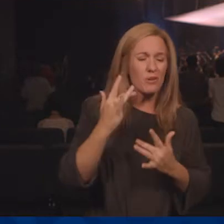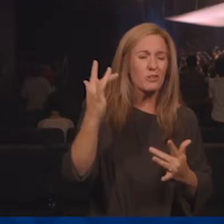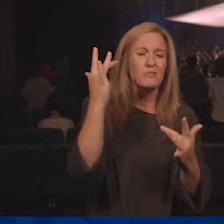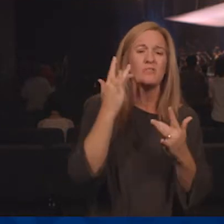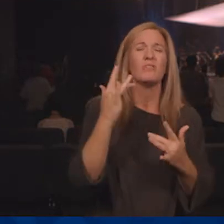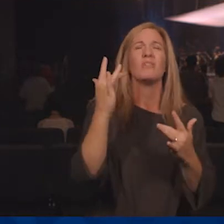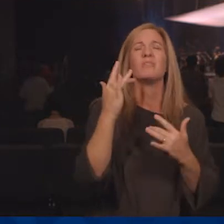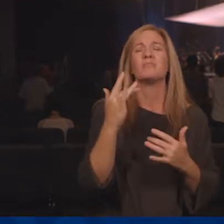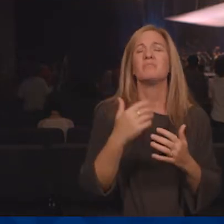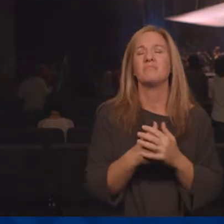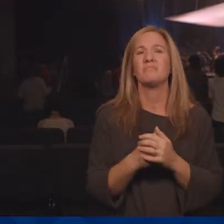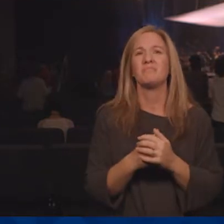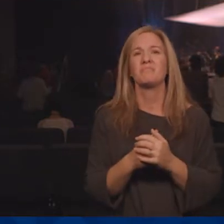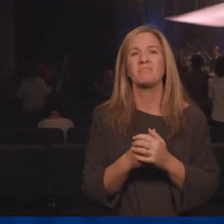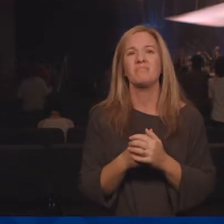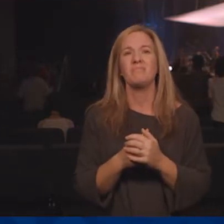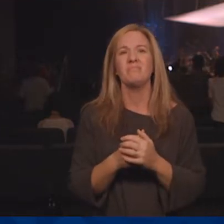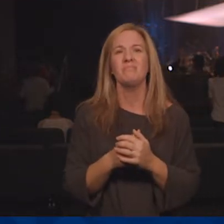us, God.